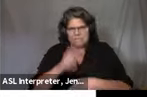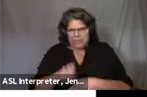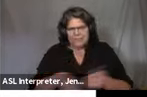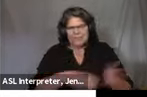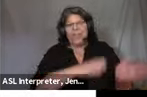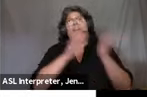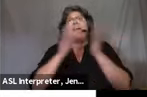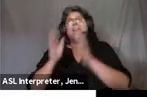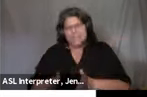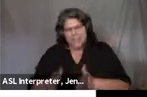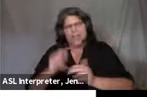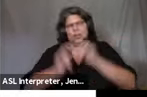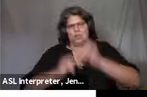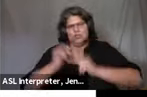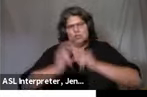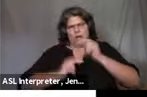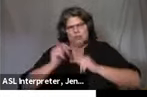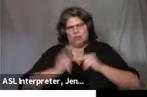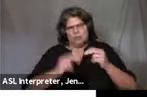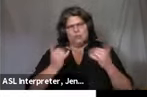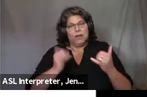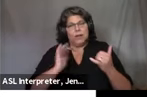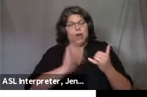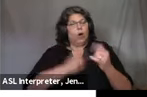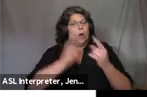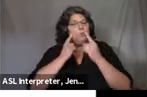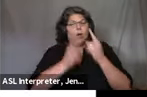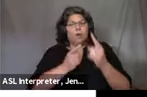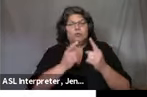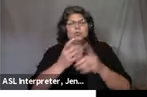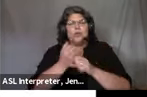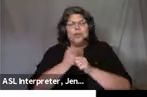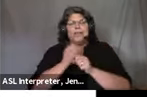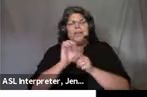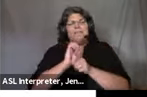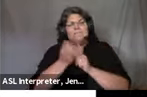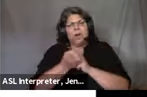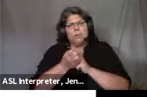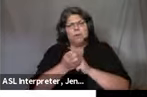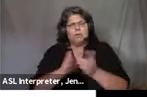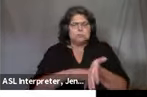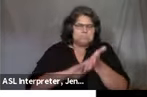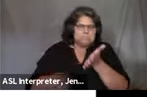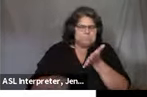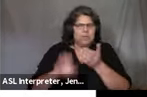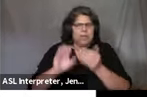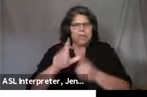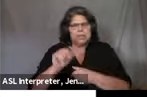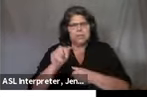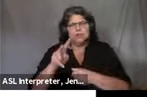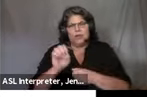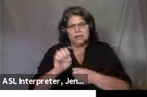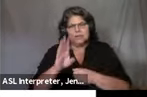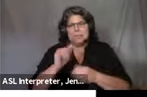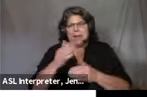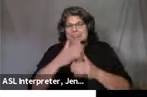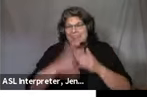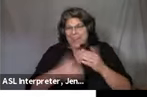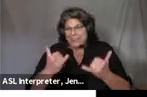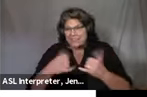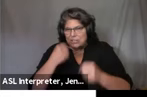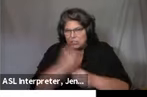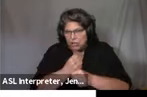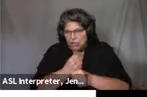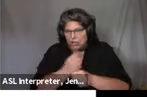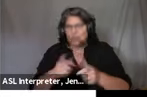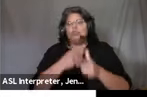So right now, our objective is to get environmental clearance within the end of the year so we can move forward to the